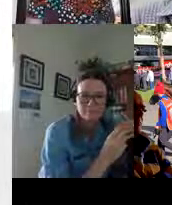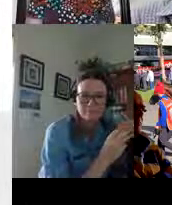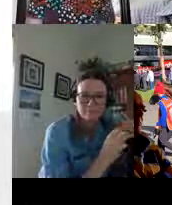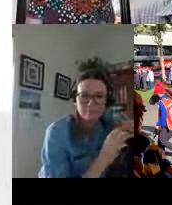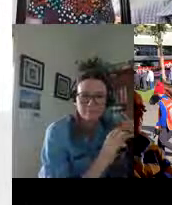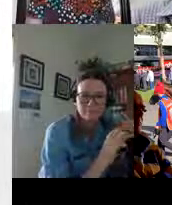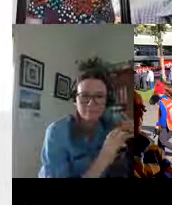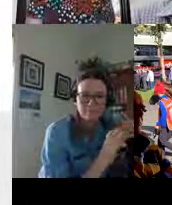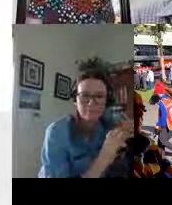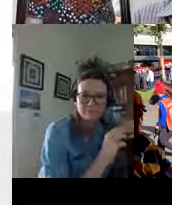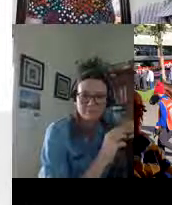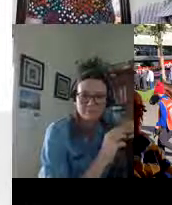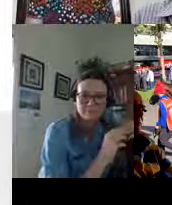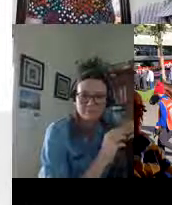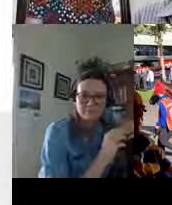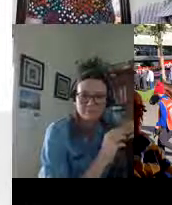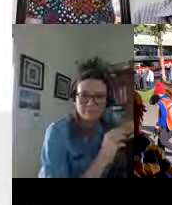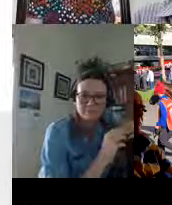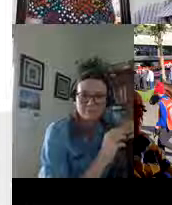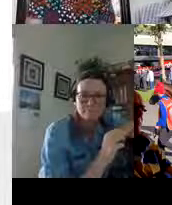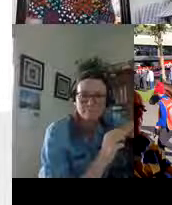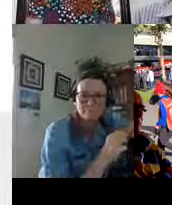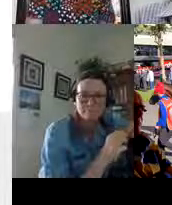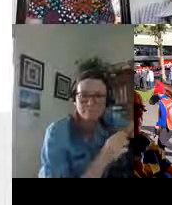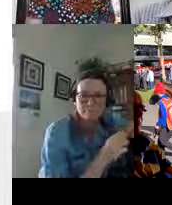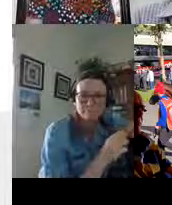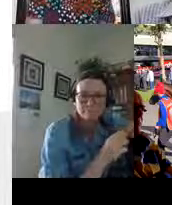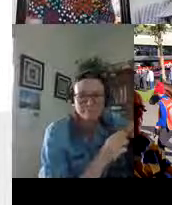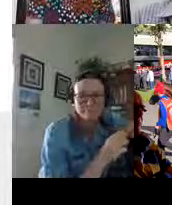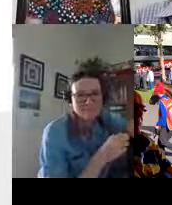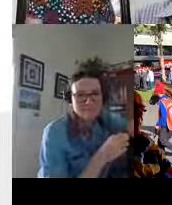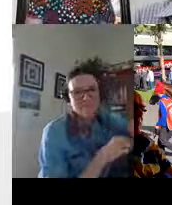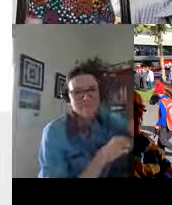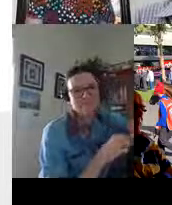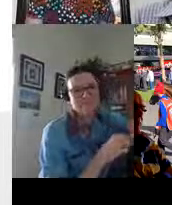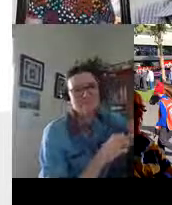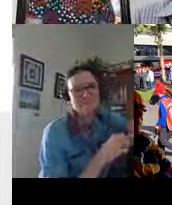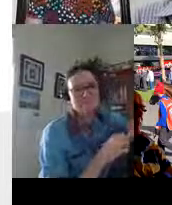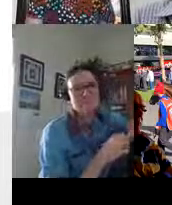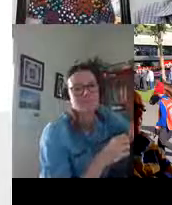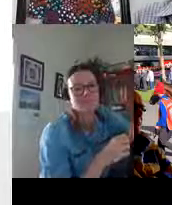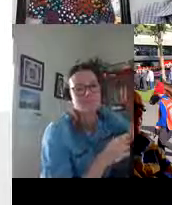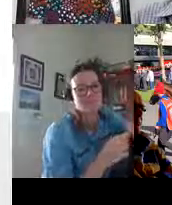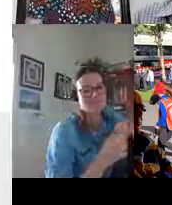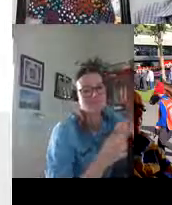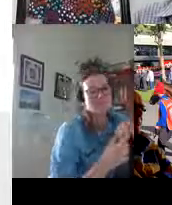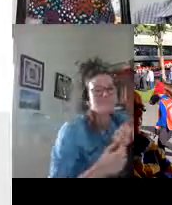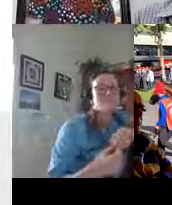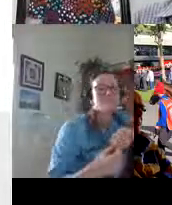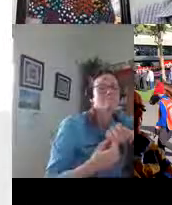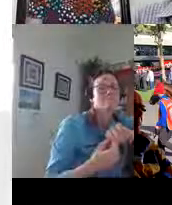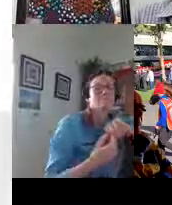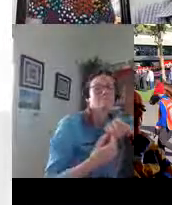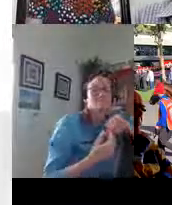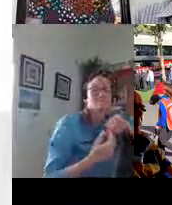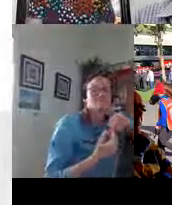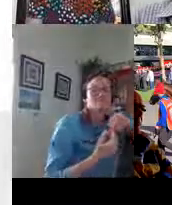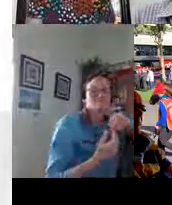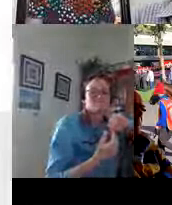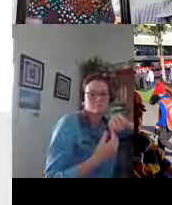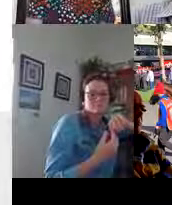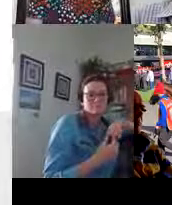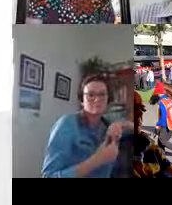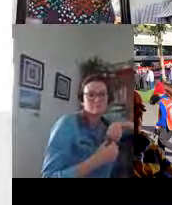I'll just finish this off. That would give us two power applications that were fixed and 119 kilowatts of variable power that could go from 10